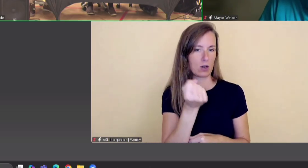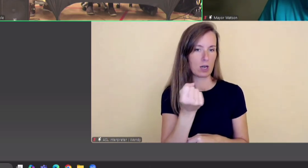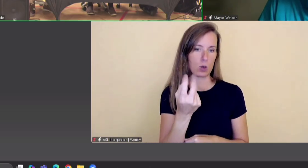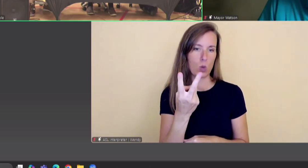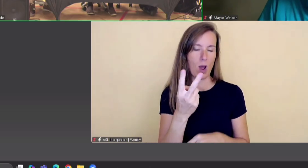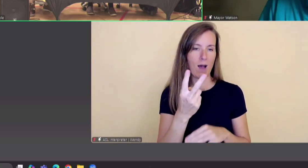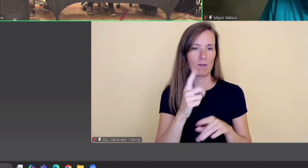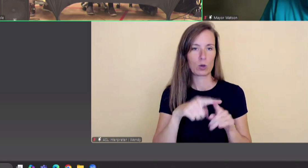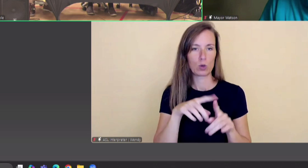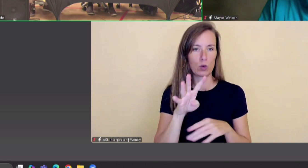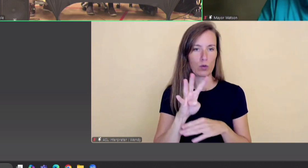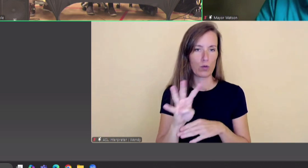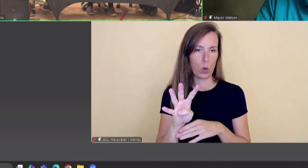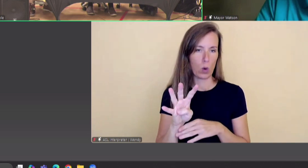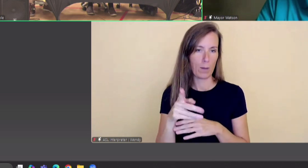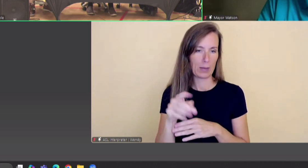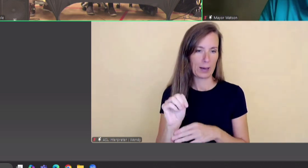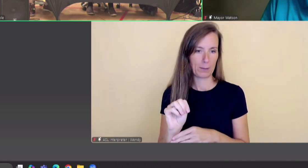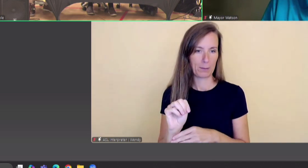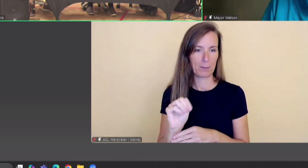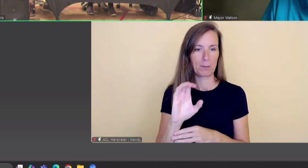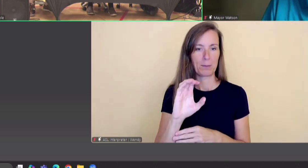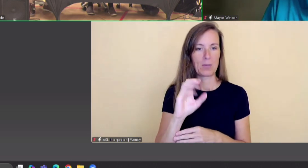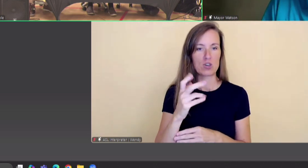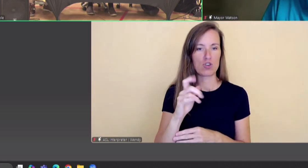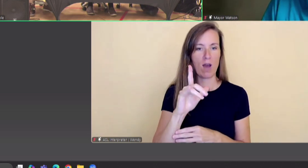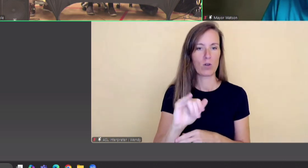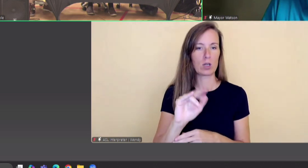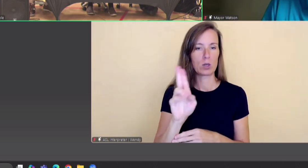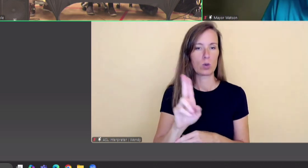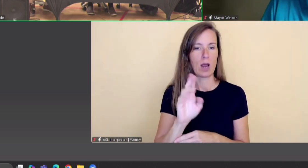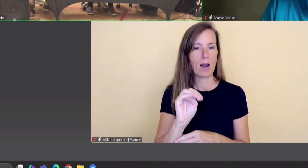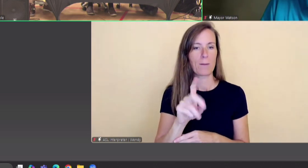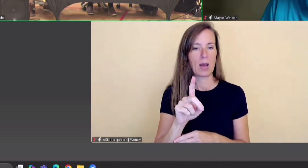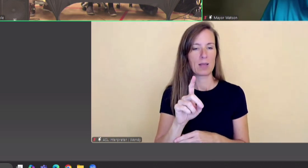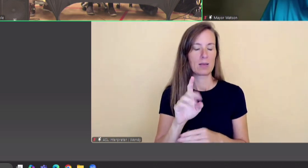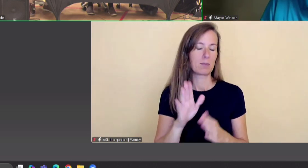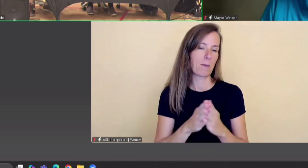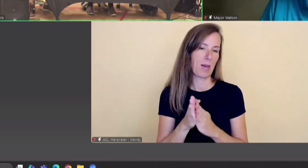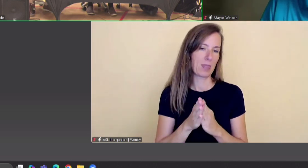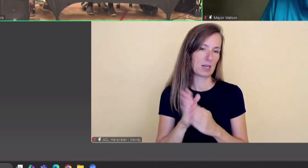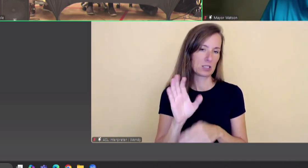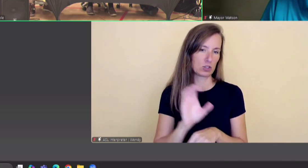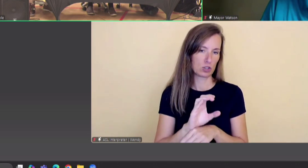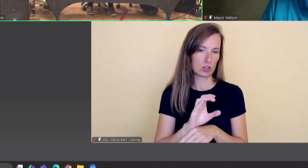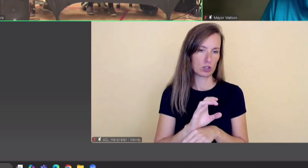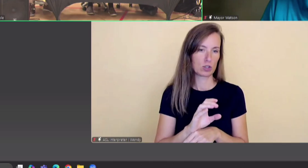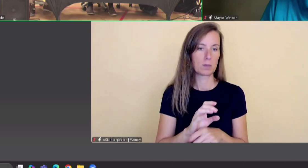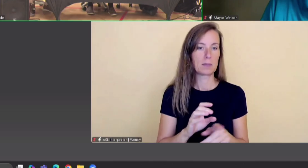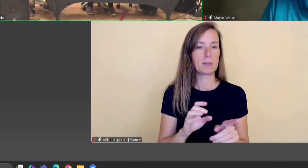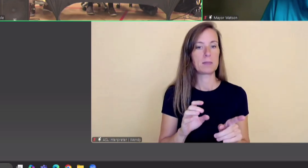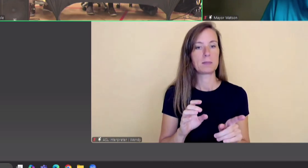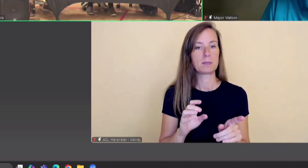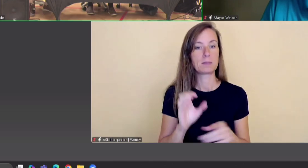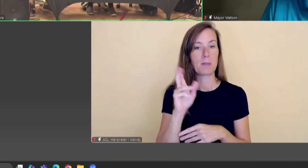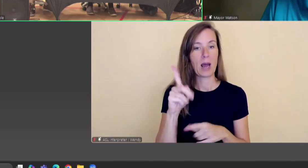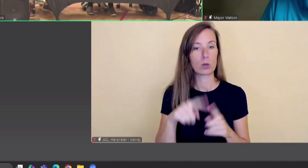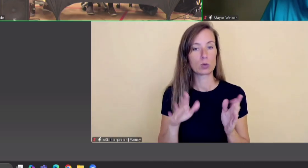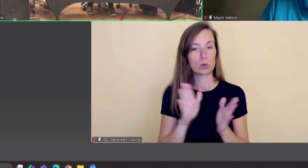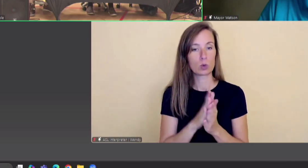that. As mentioned before, back to school is for most people, public schools at the end of August.